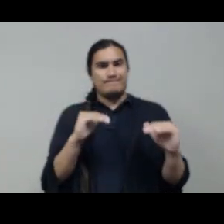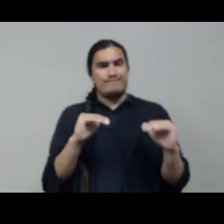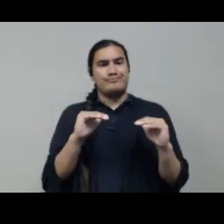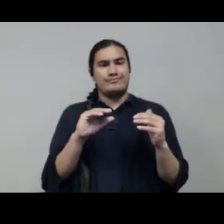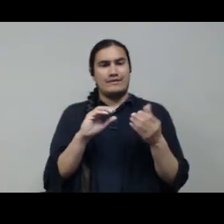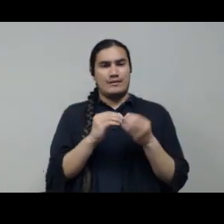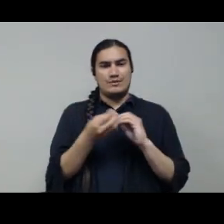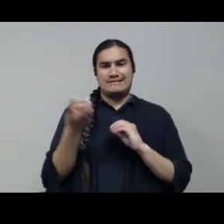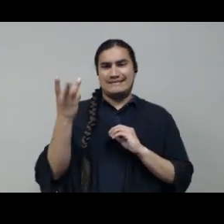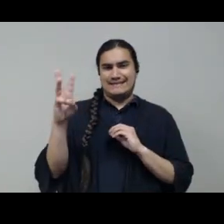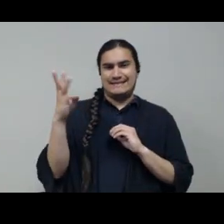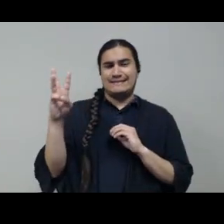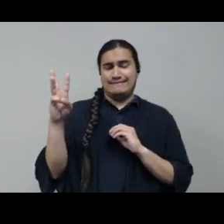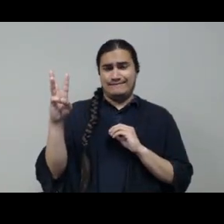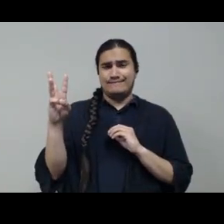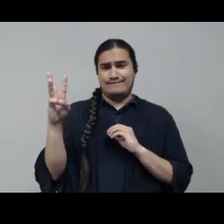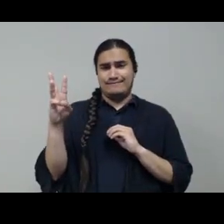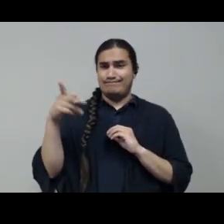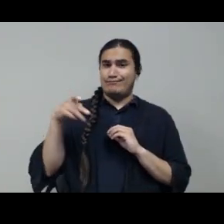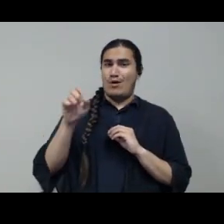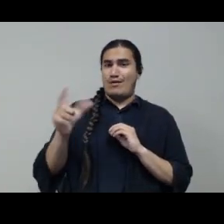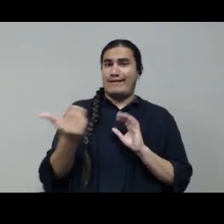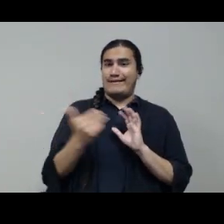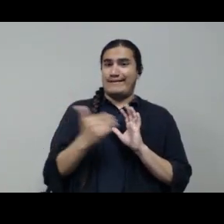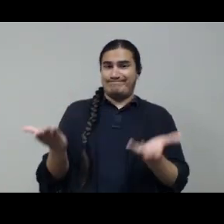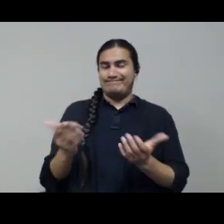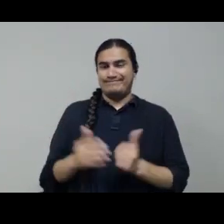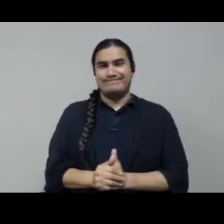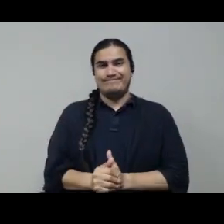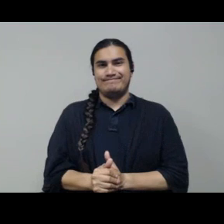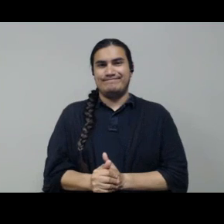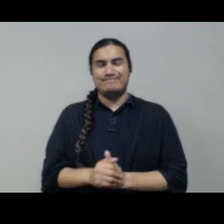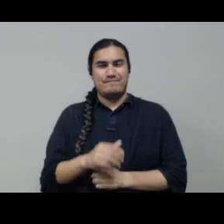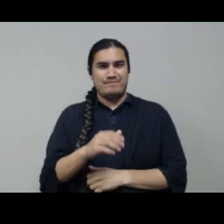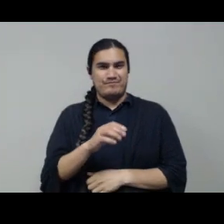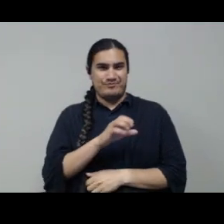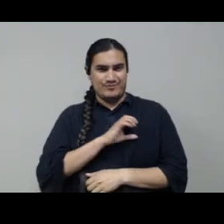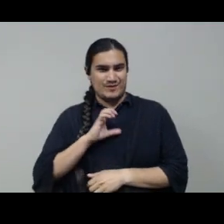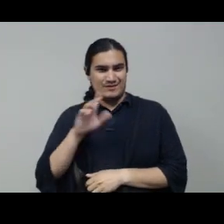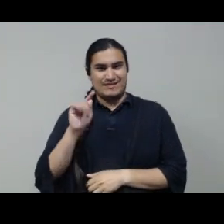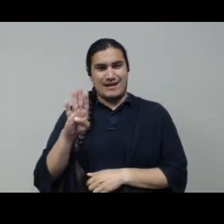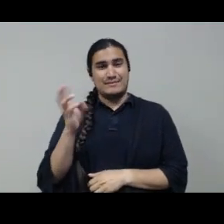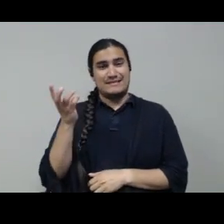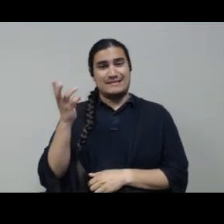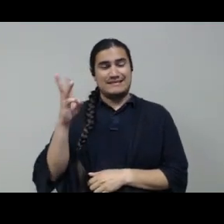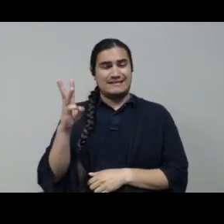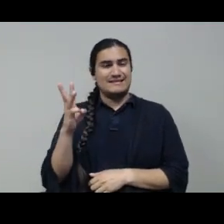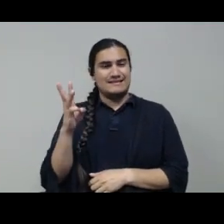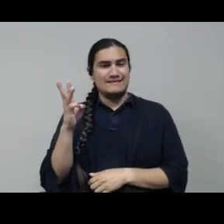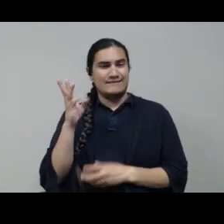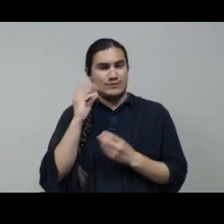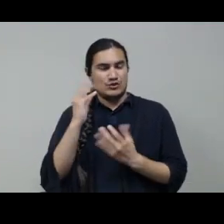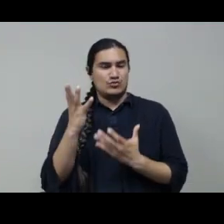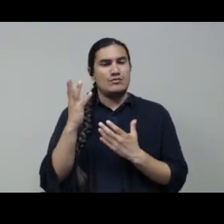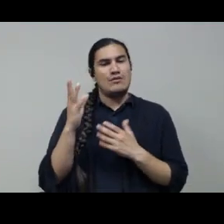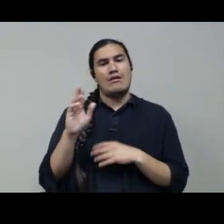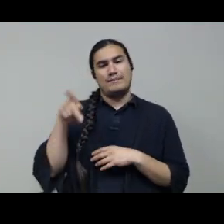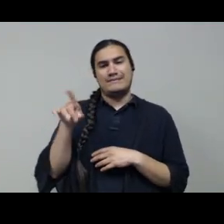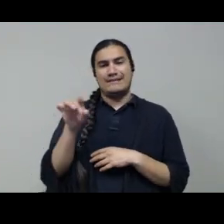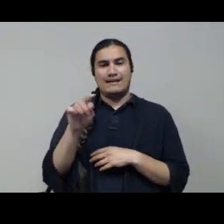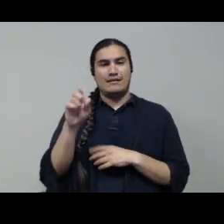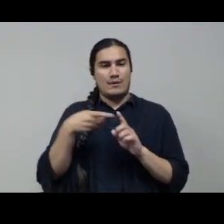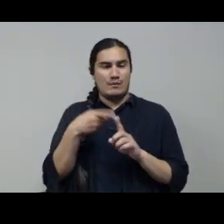16. Paul again. Commissioners, tab 16 is an informational update on implementation of the